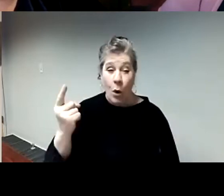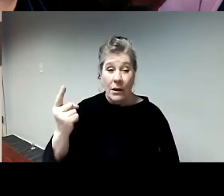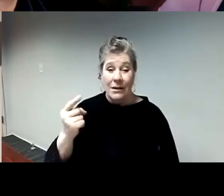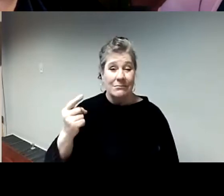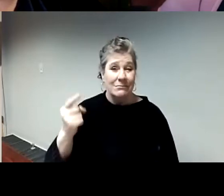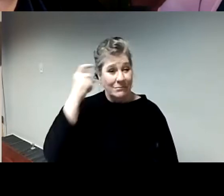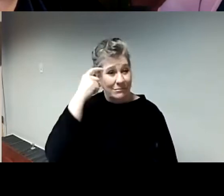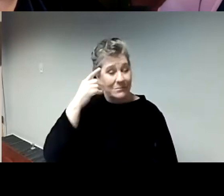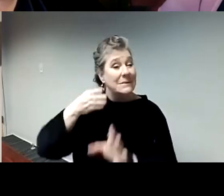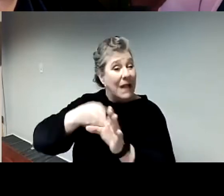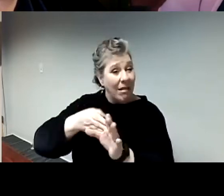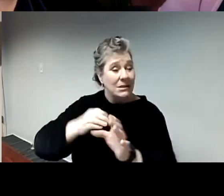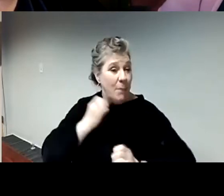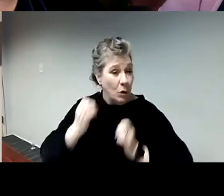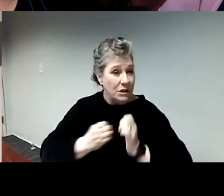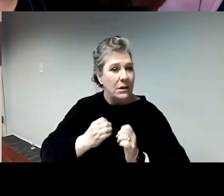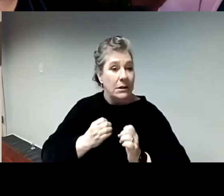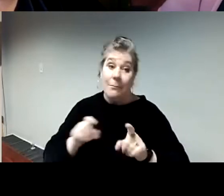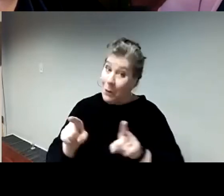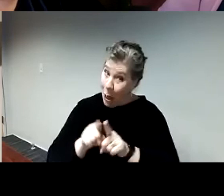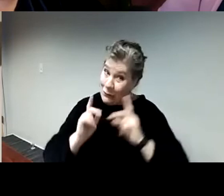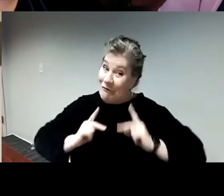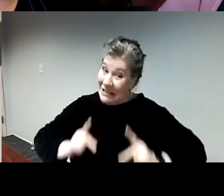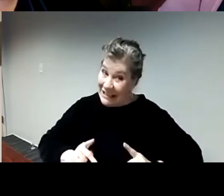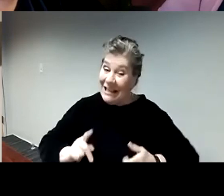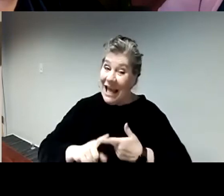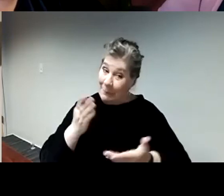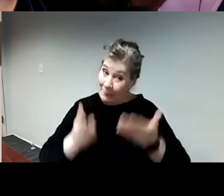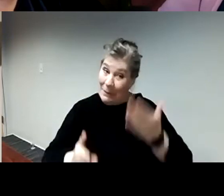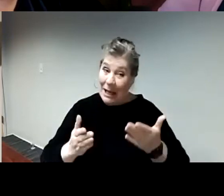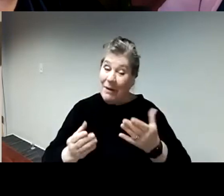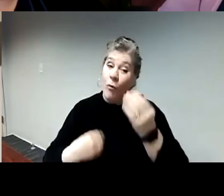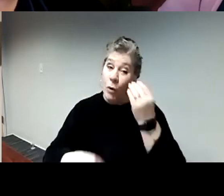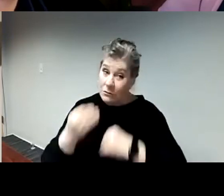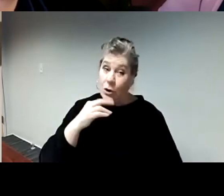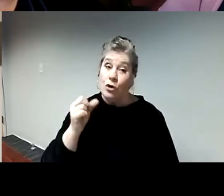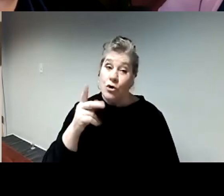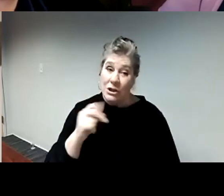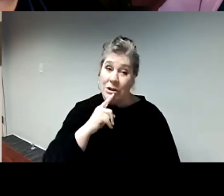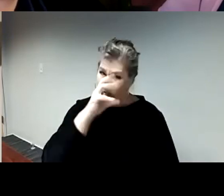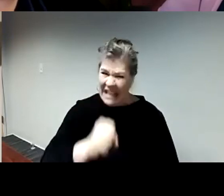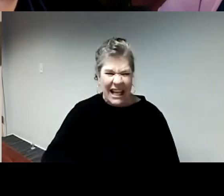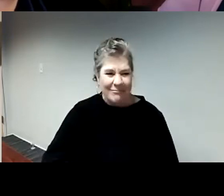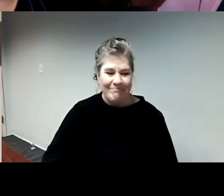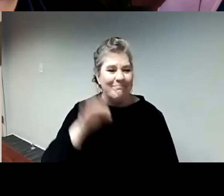levels, emotionally, psychologically, but also physically, and perhaps in terms of nutrition. So fascinating.